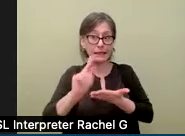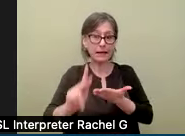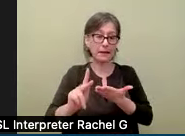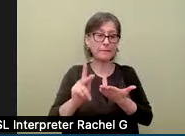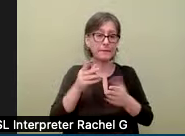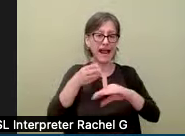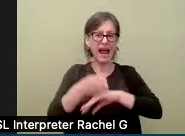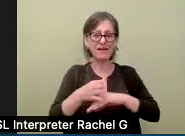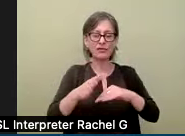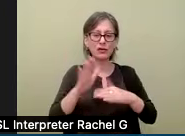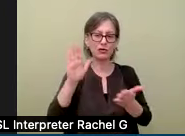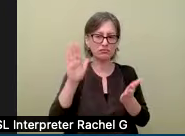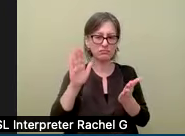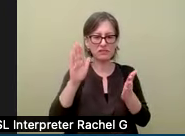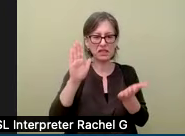after the smaller surges left.